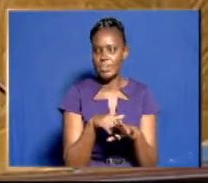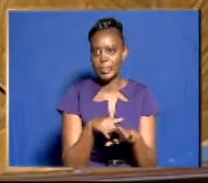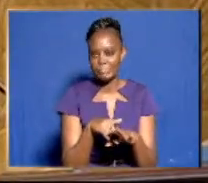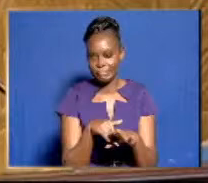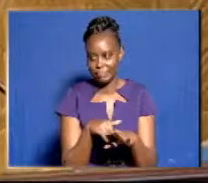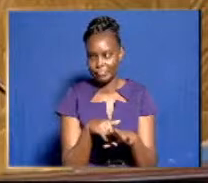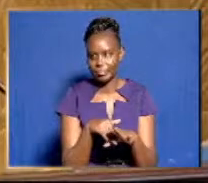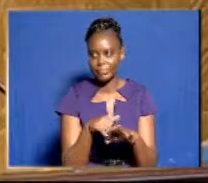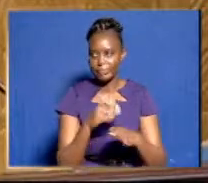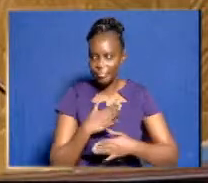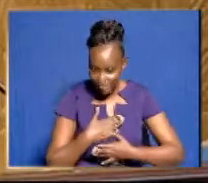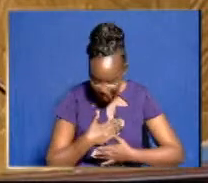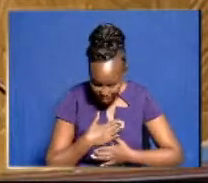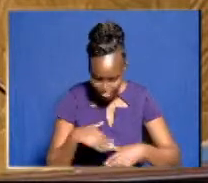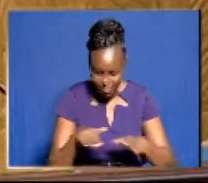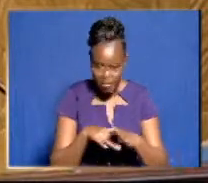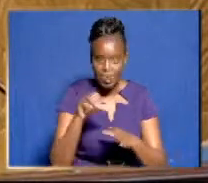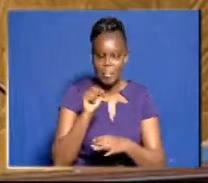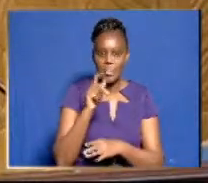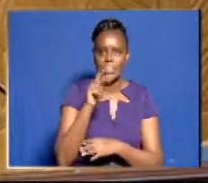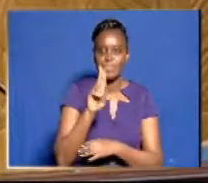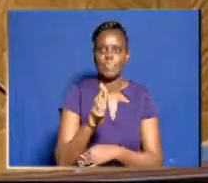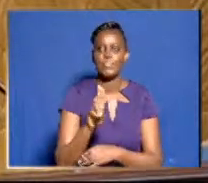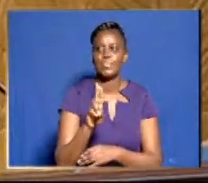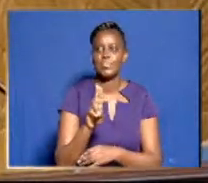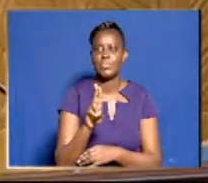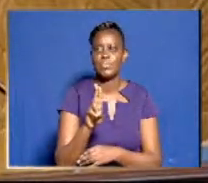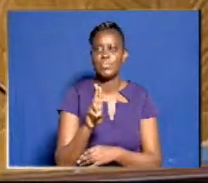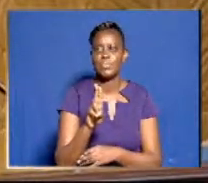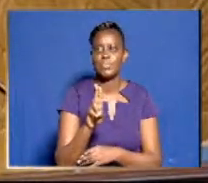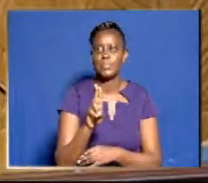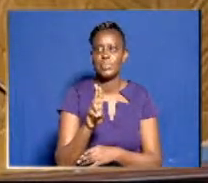The honourable member for Saku, I